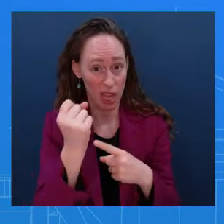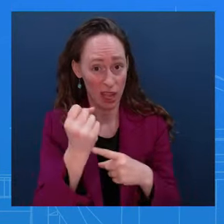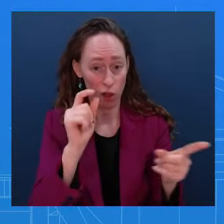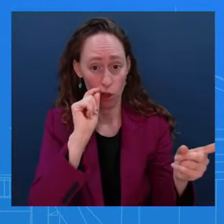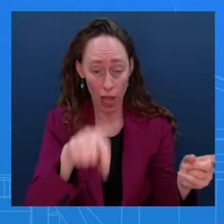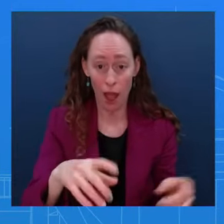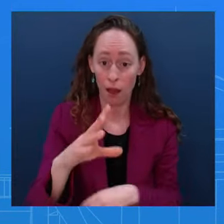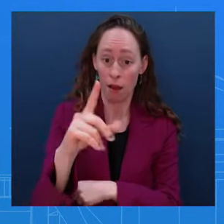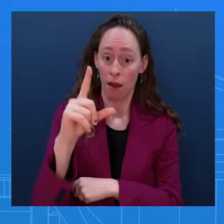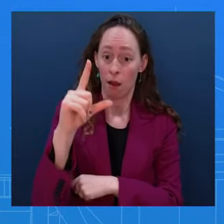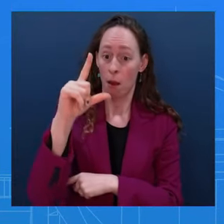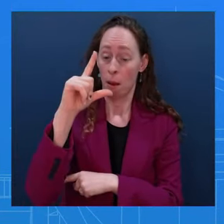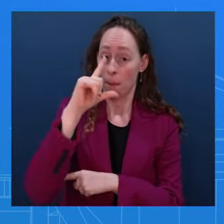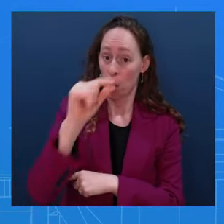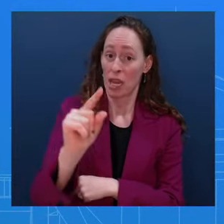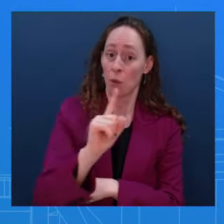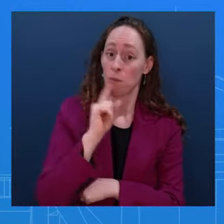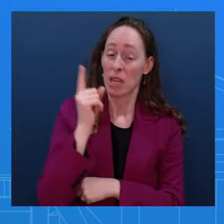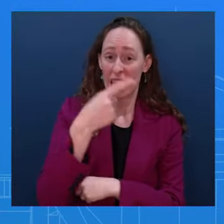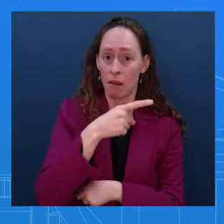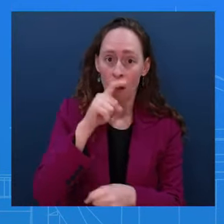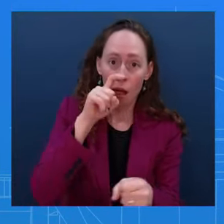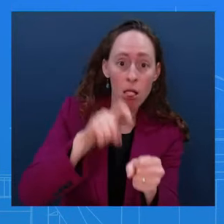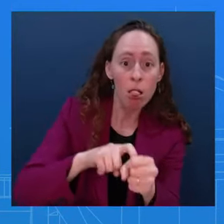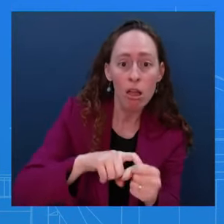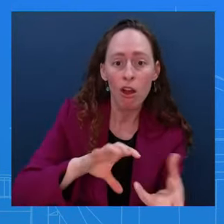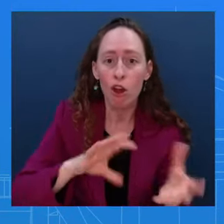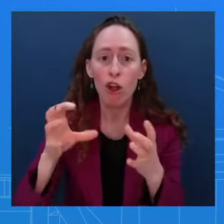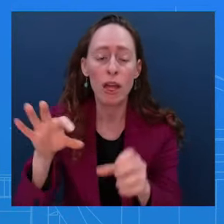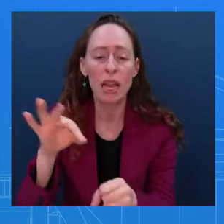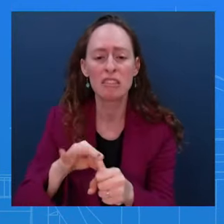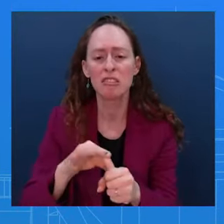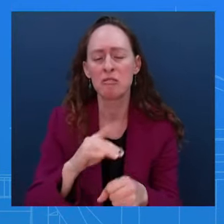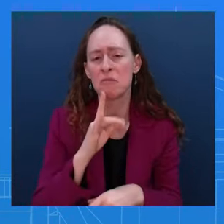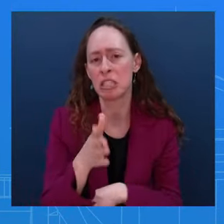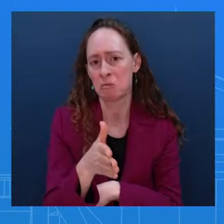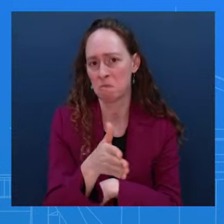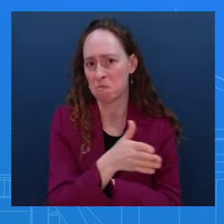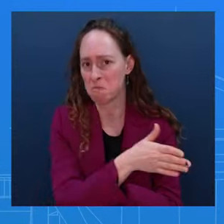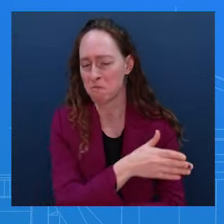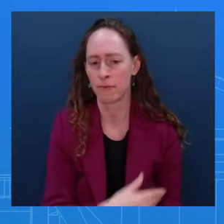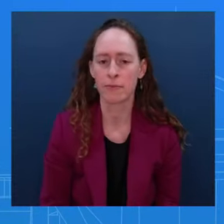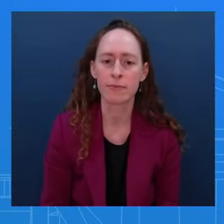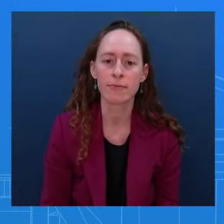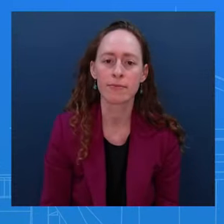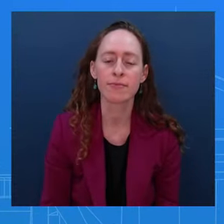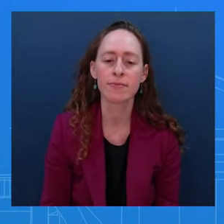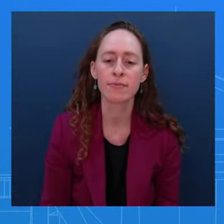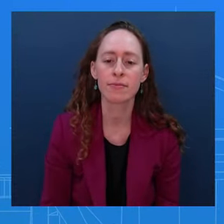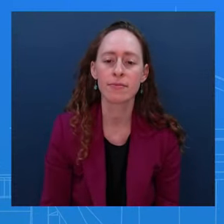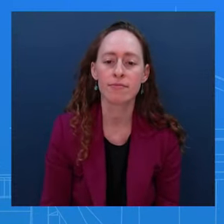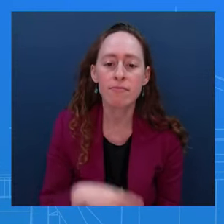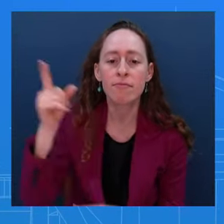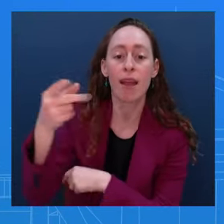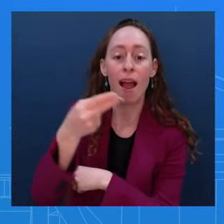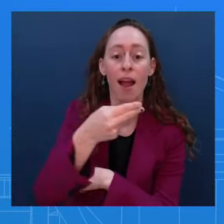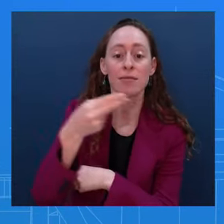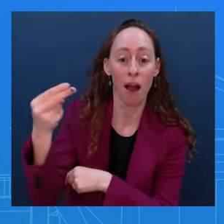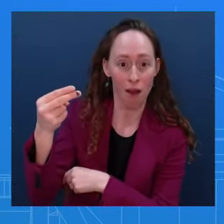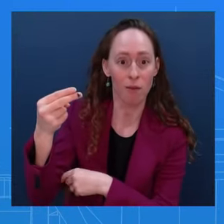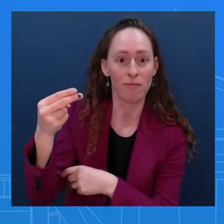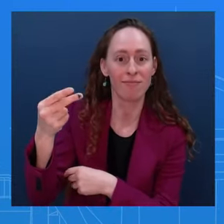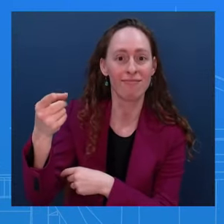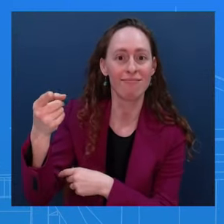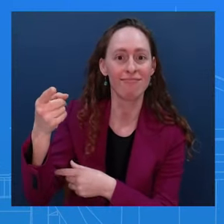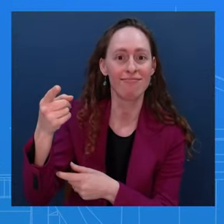elections. Indonesian election, the candidate Prabowo Subianto has claimed victory. A couple of questions. Number one, when does the administration plan